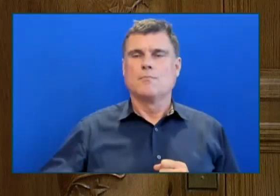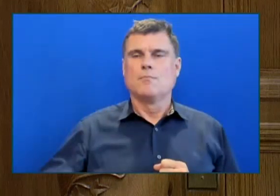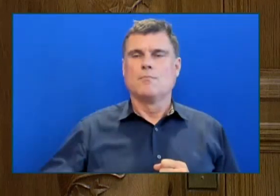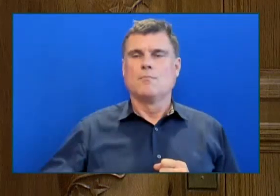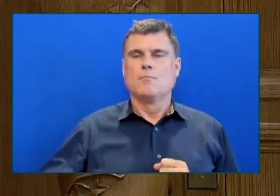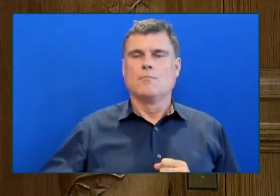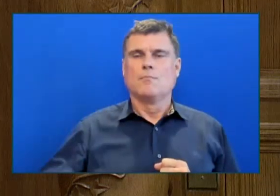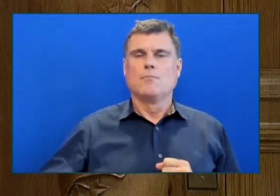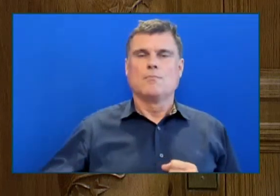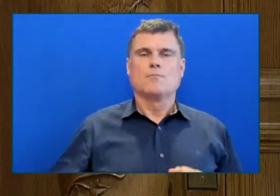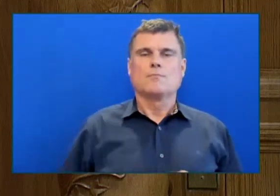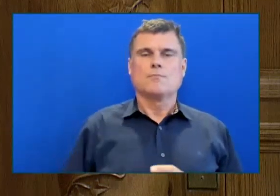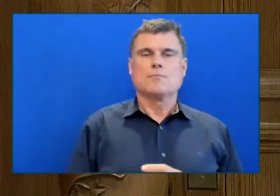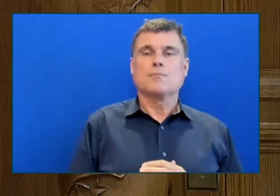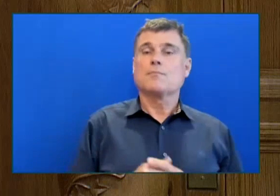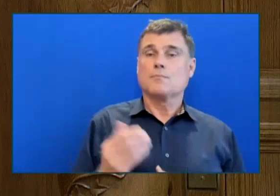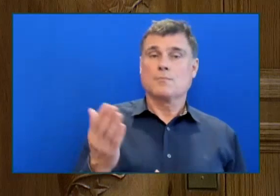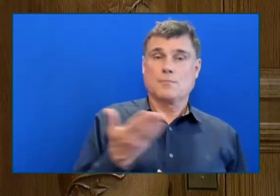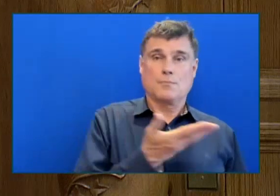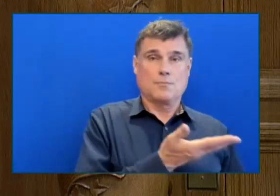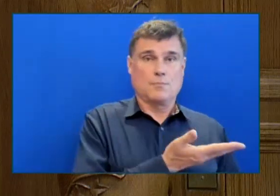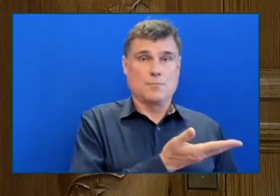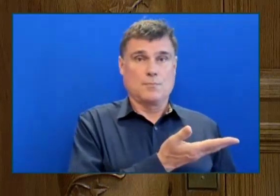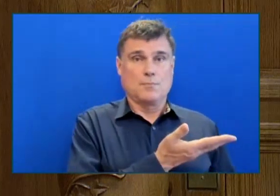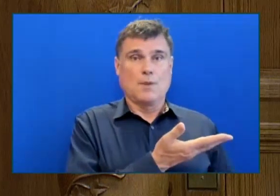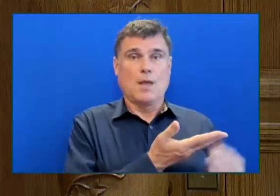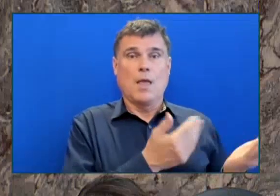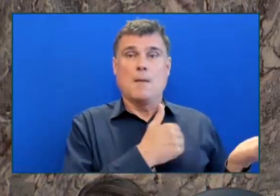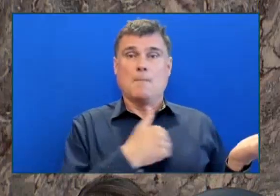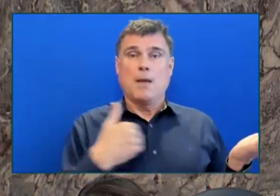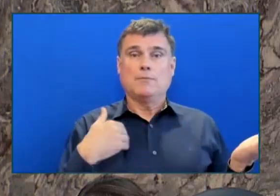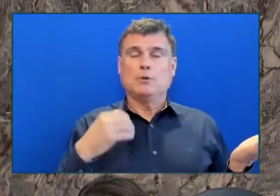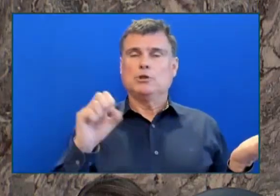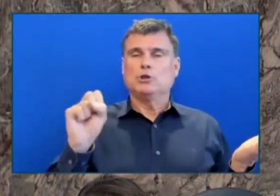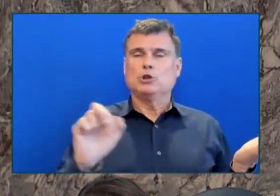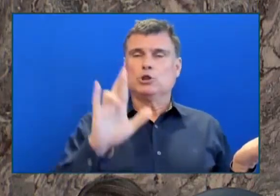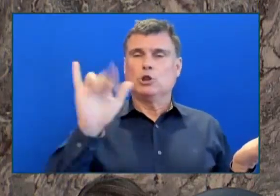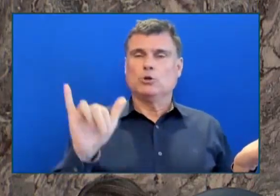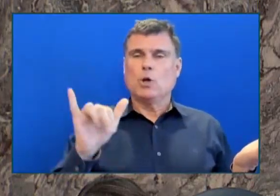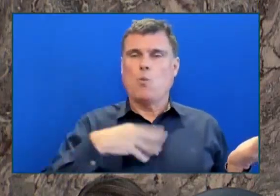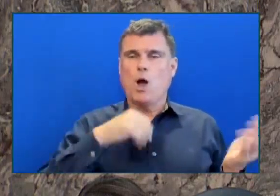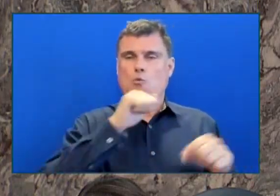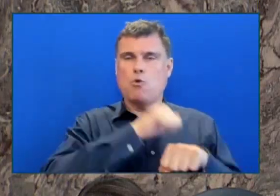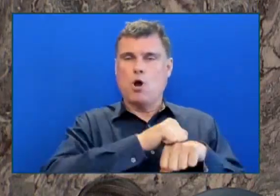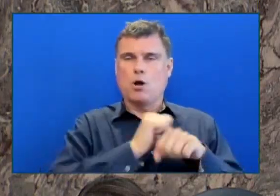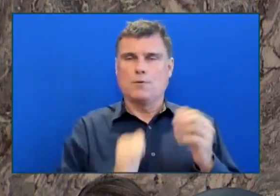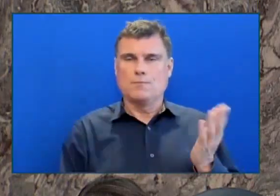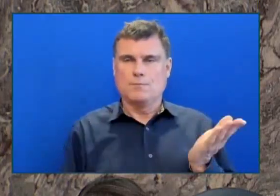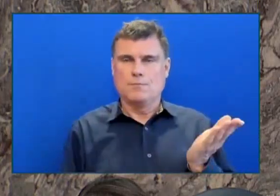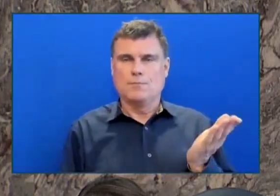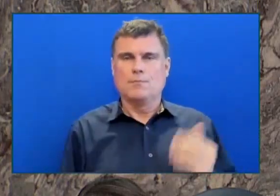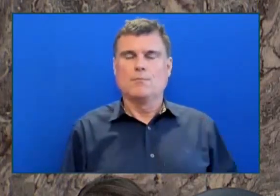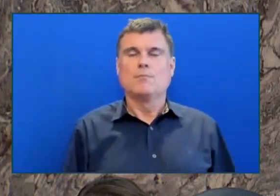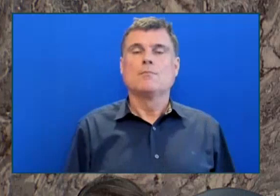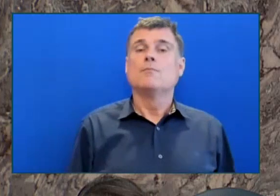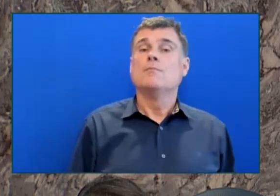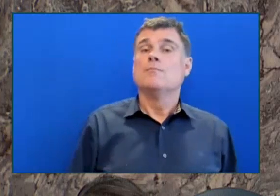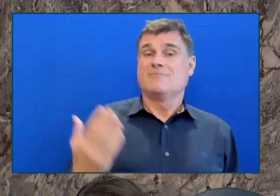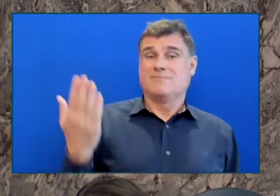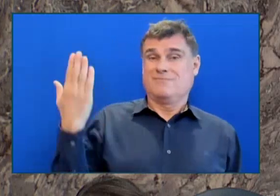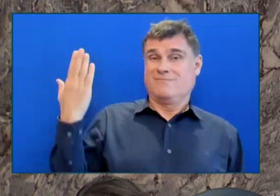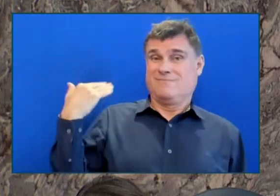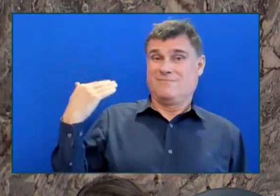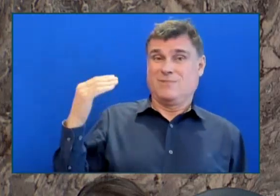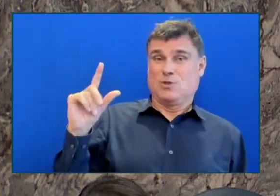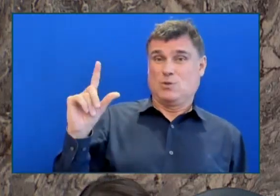Member for Surrey White Rock. Thank you, Mr. Speaker. In 2020, the Premier's liaison for renters, the MLA for Vancouver West